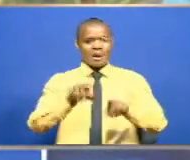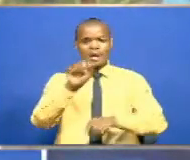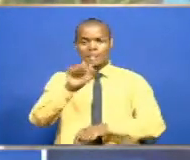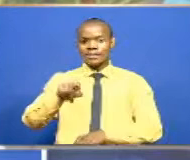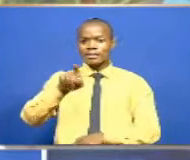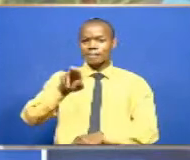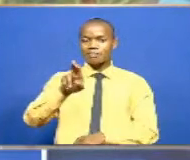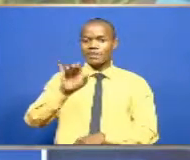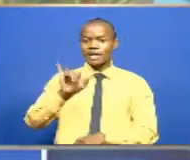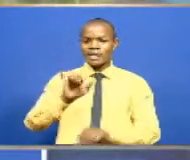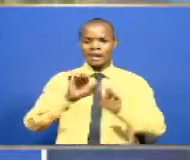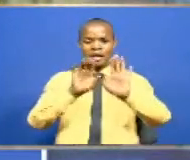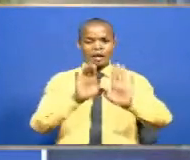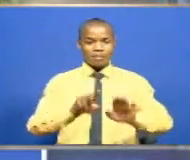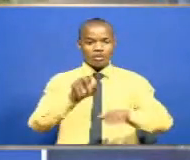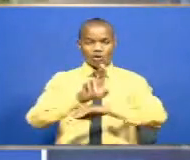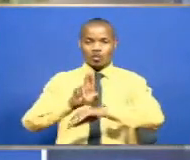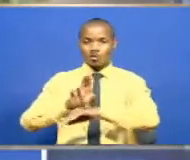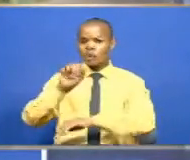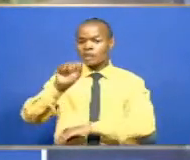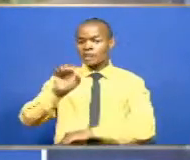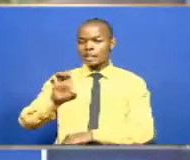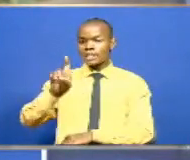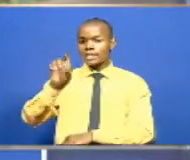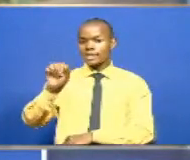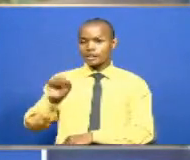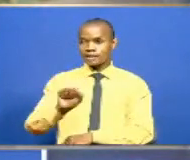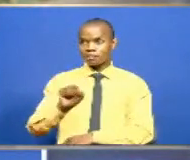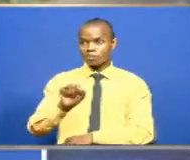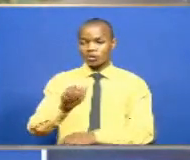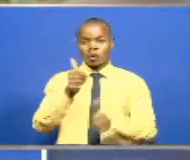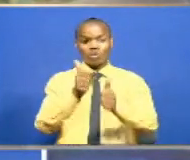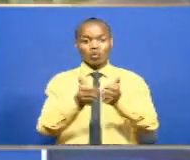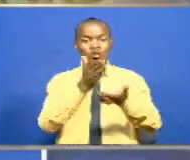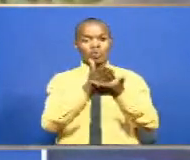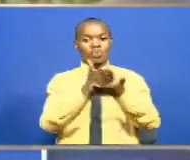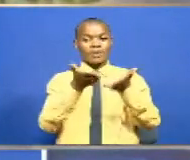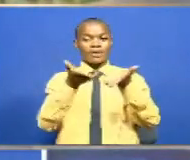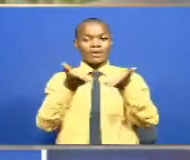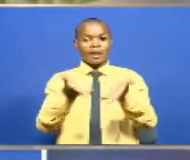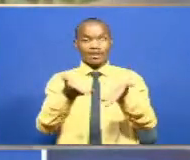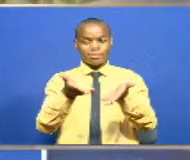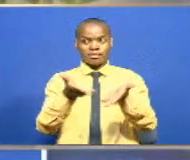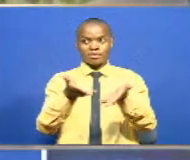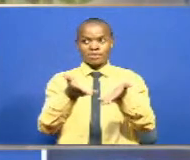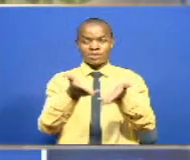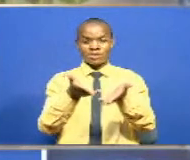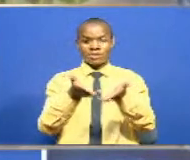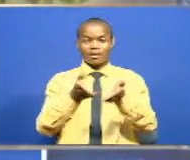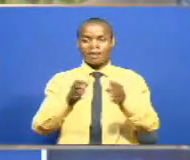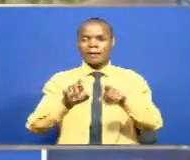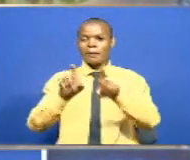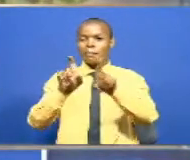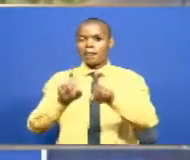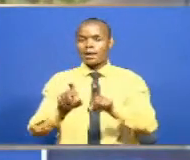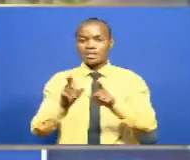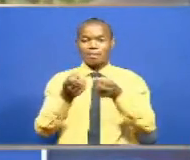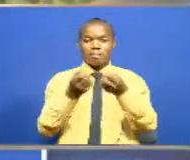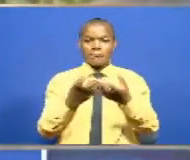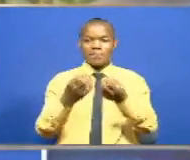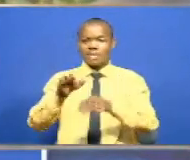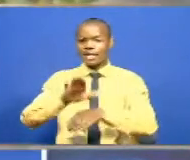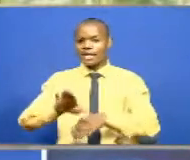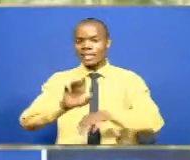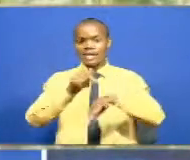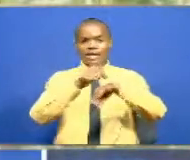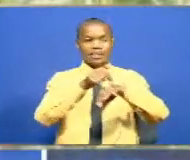not use already seed, which is already protected, so that at least you don't have to go through so many sprays exposing